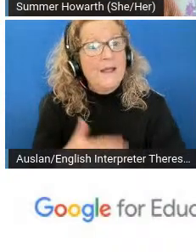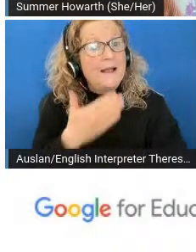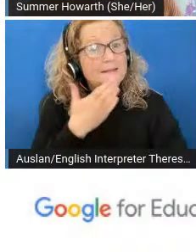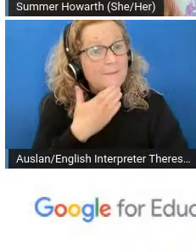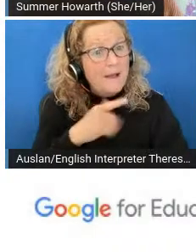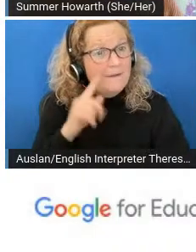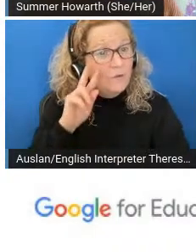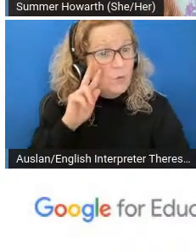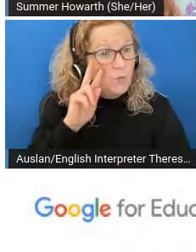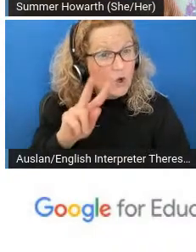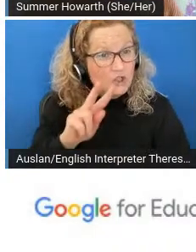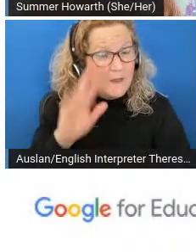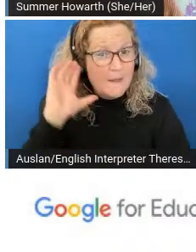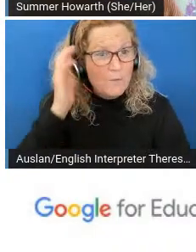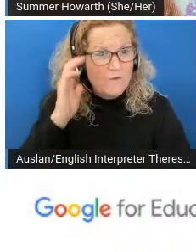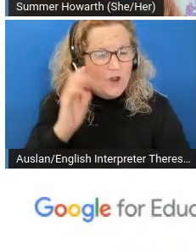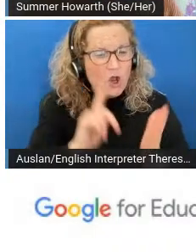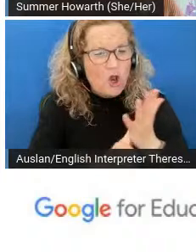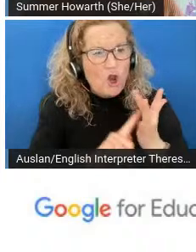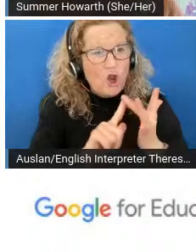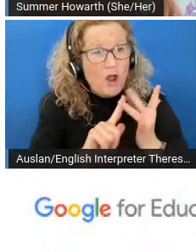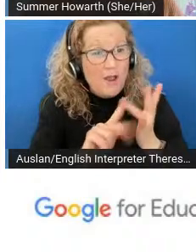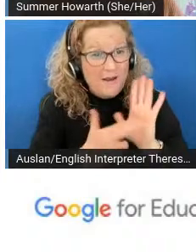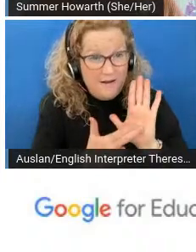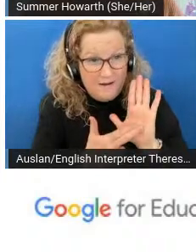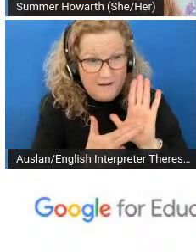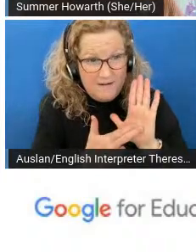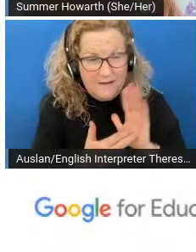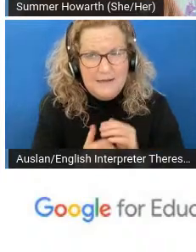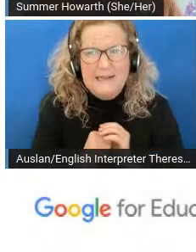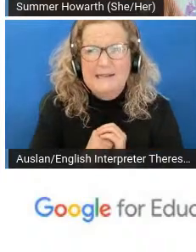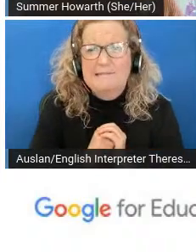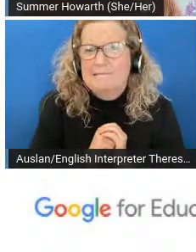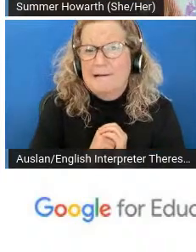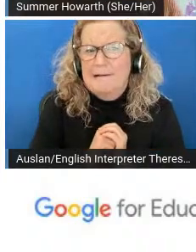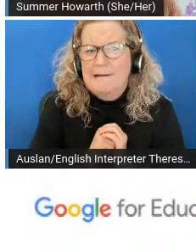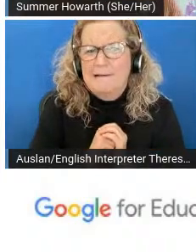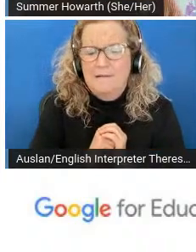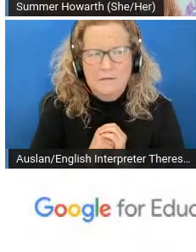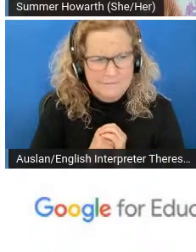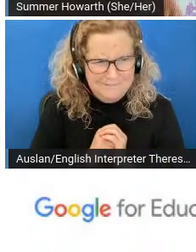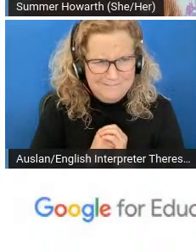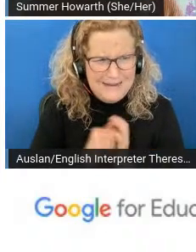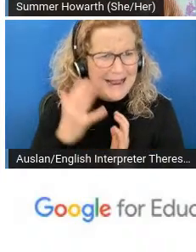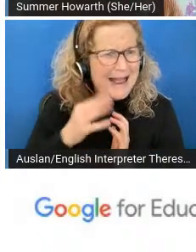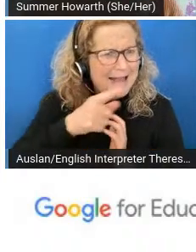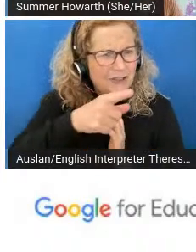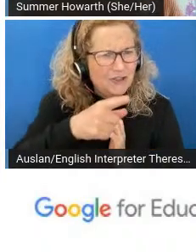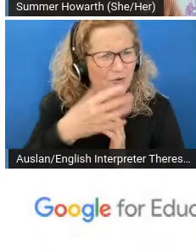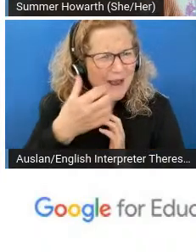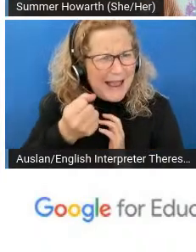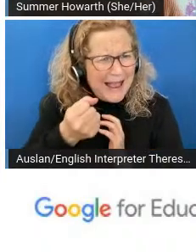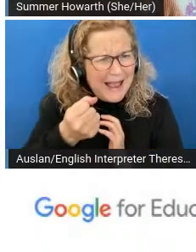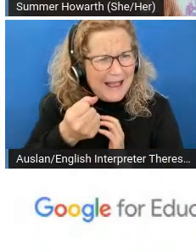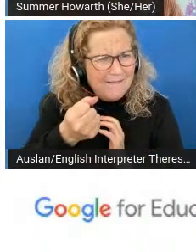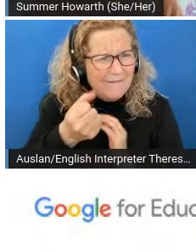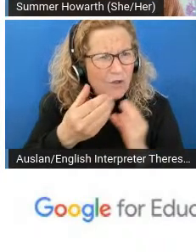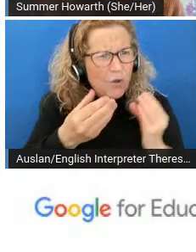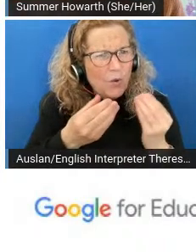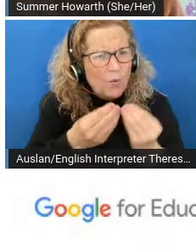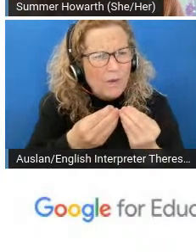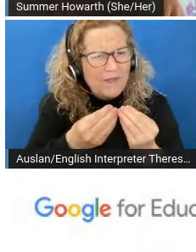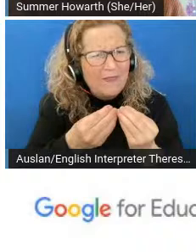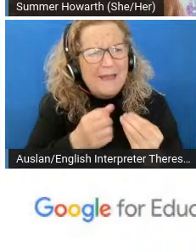movie Lion? No. Surely you have. With Dev Patel, the